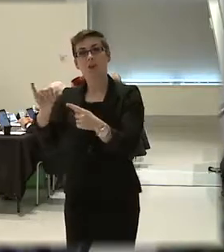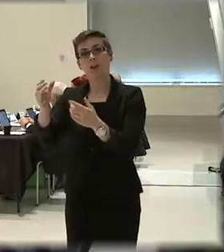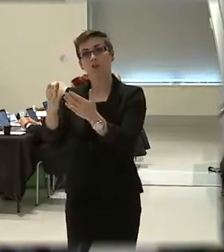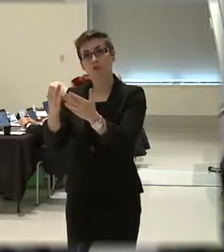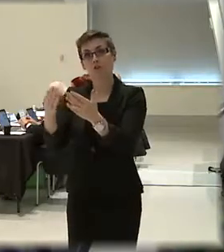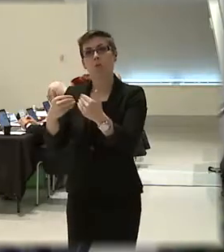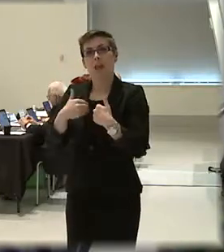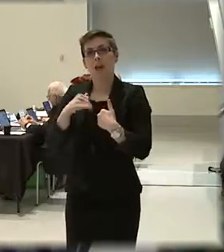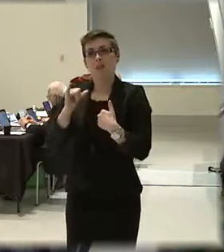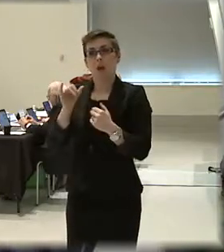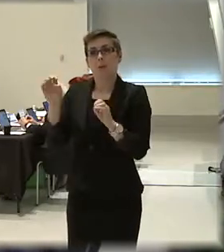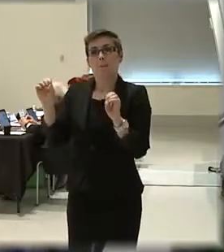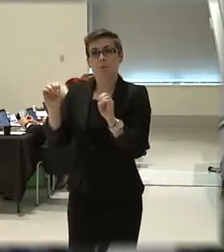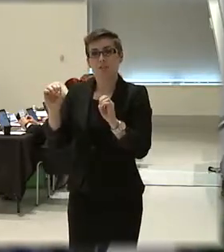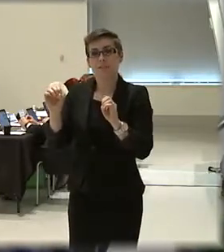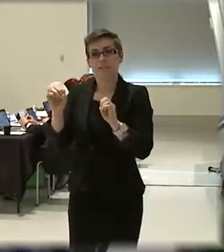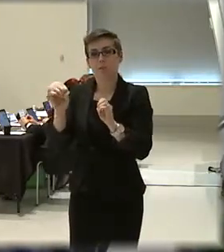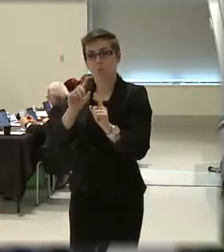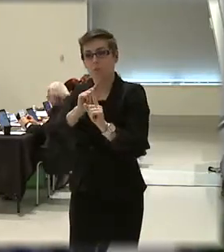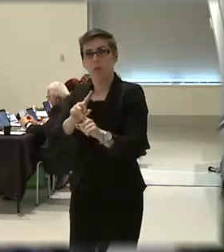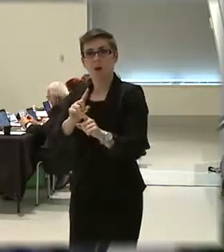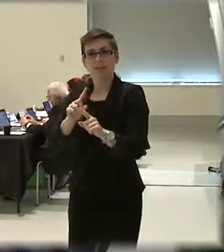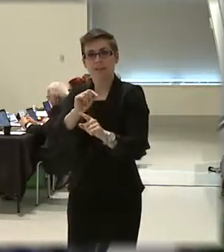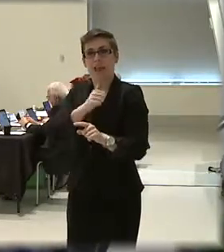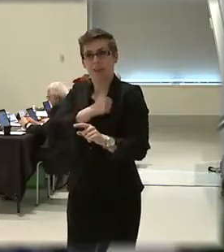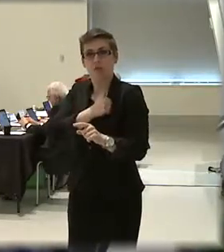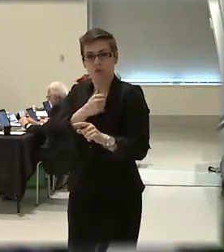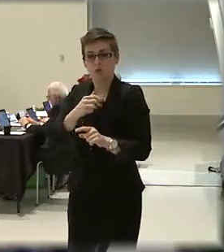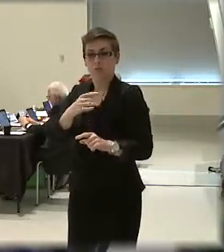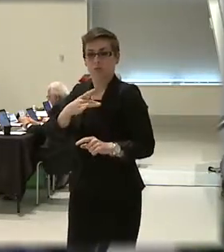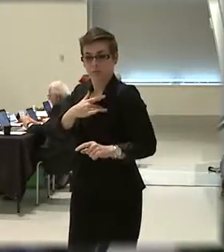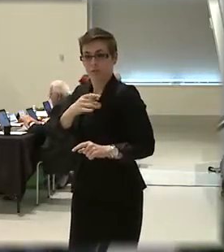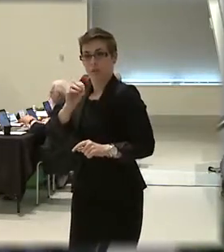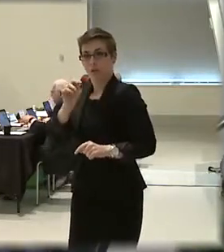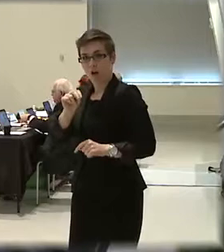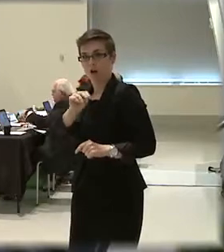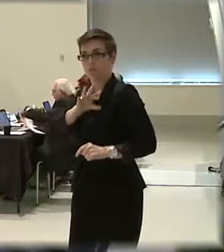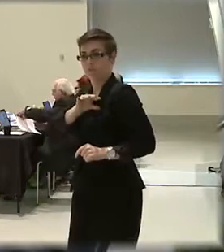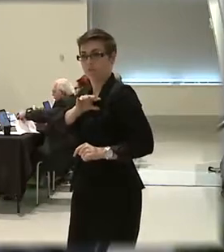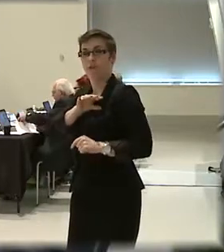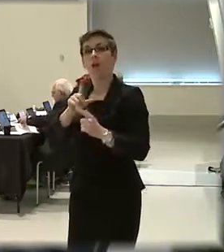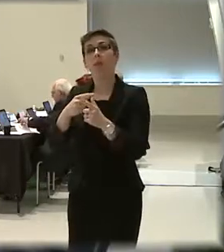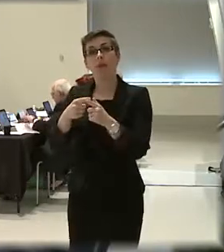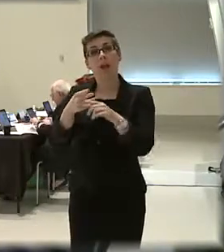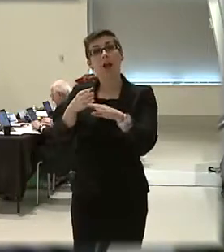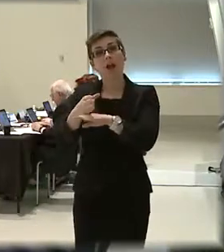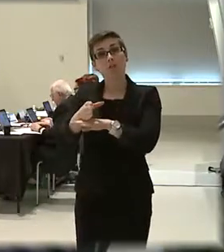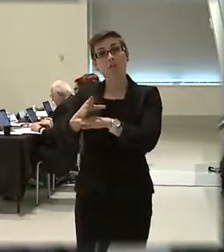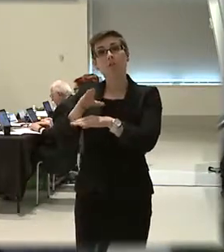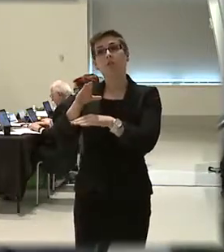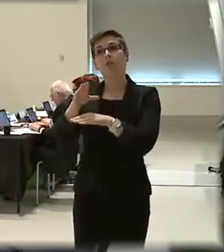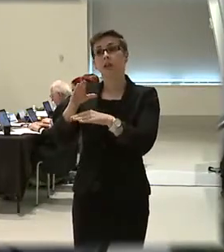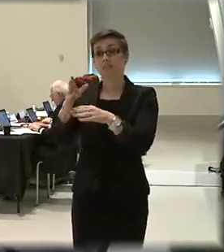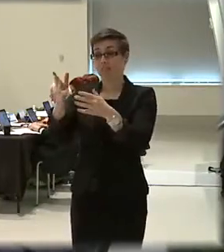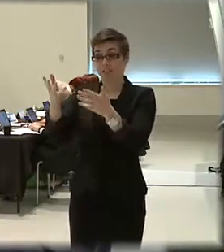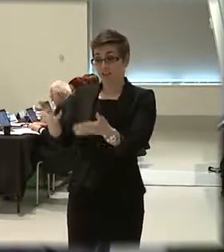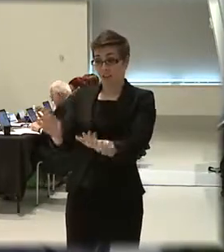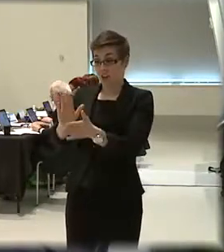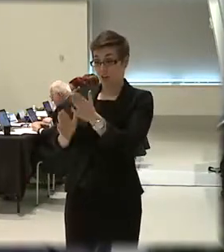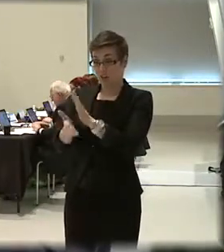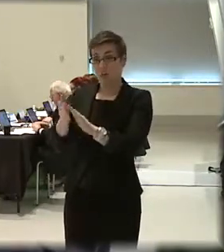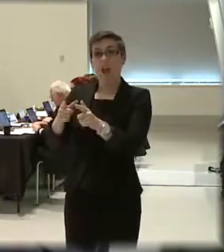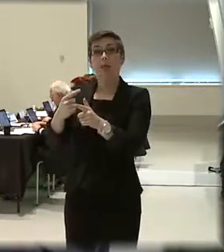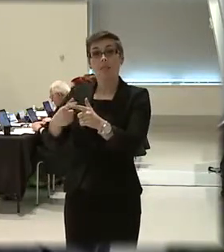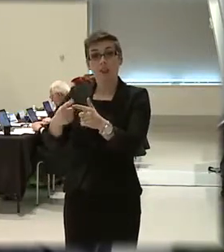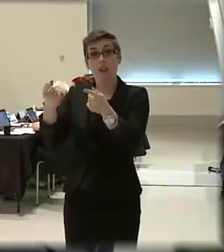The cameras are rolling. And once you get that scene locked down into an investigative mode, if you will, crime scene takes